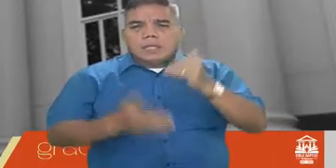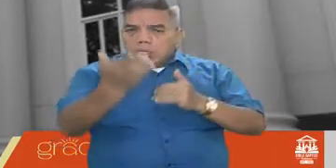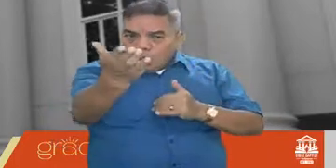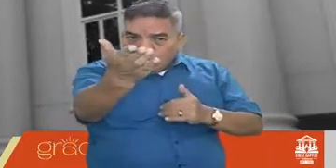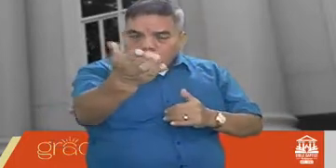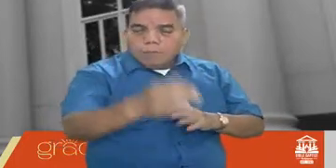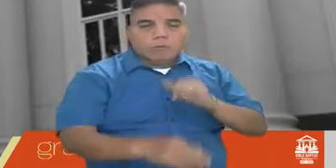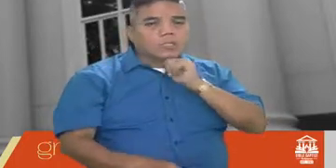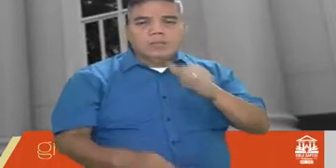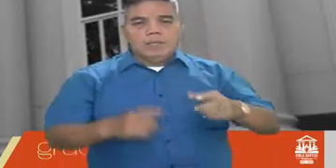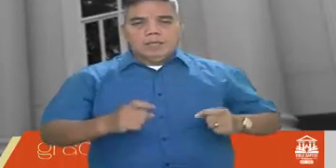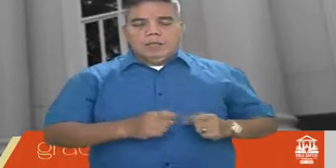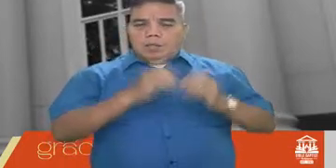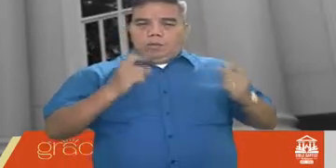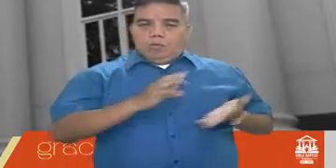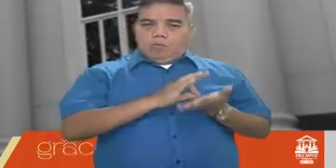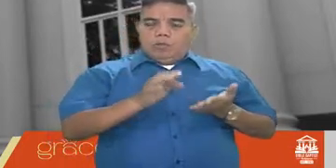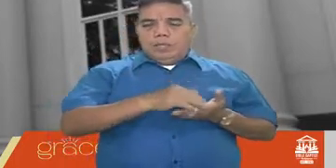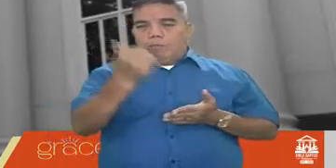makapasaylo?